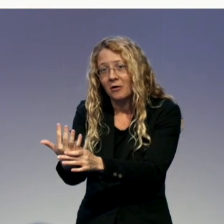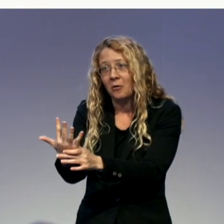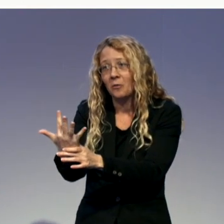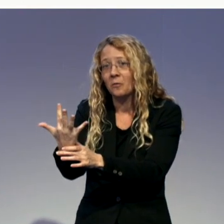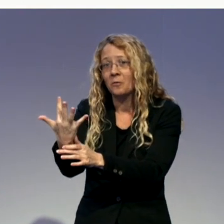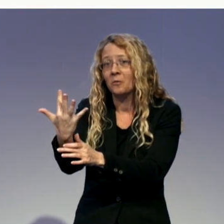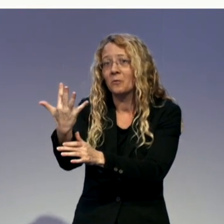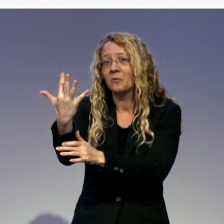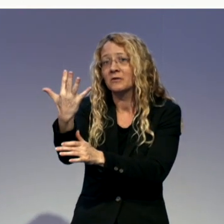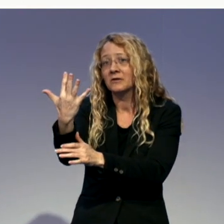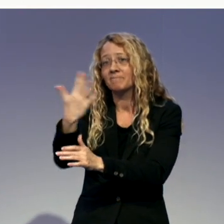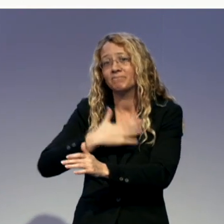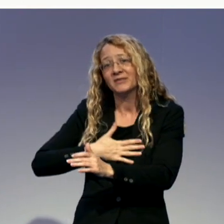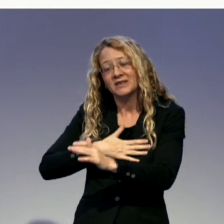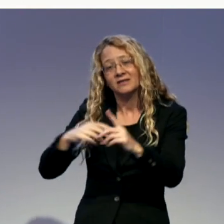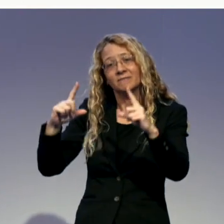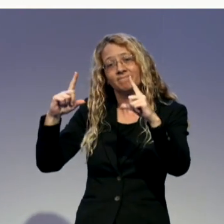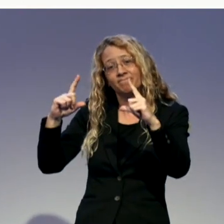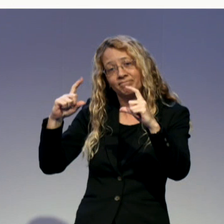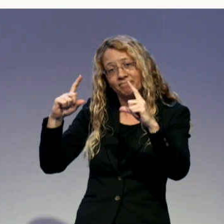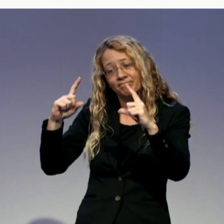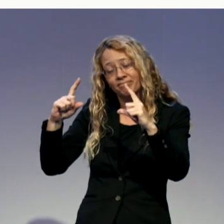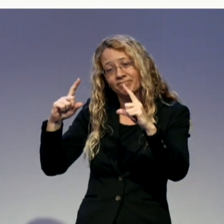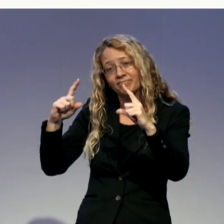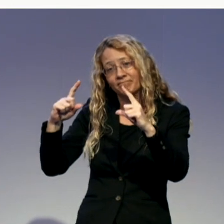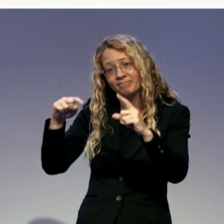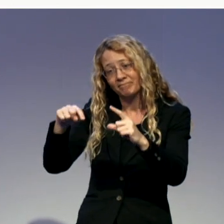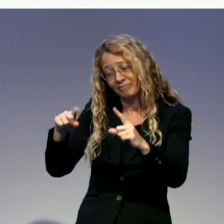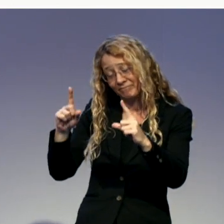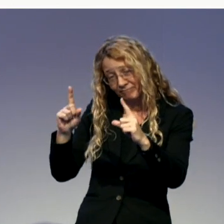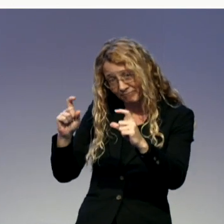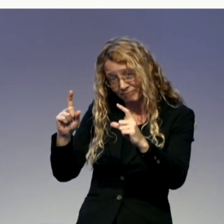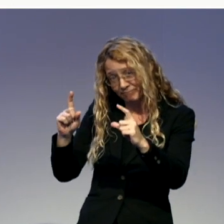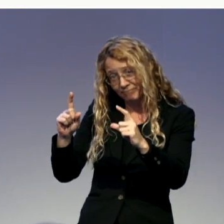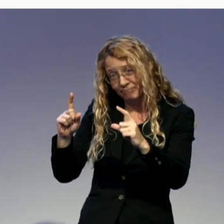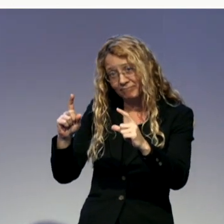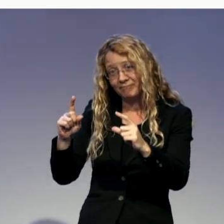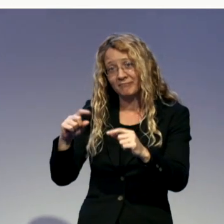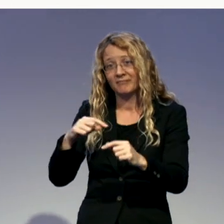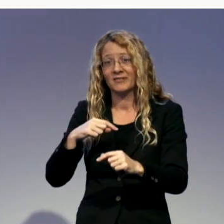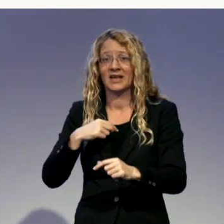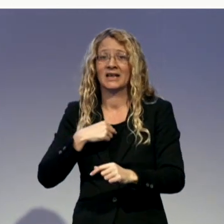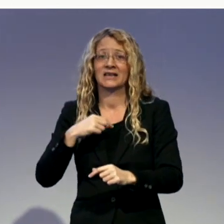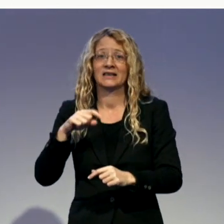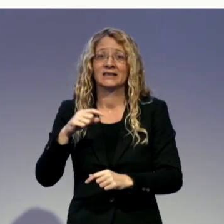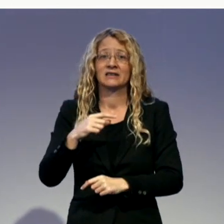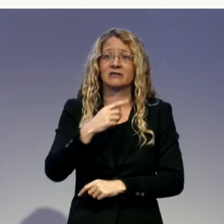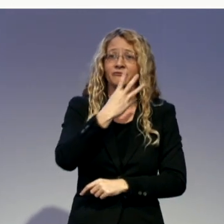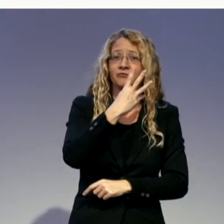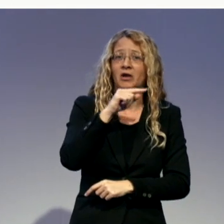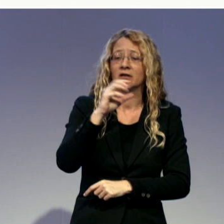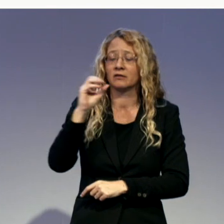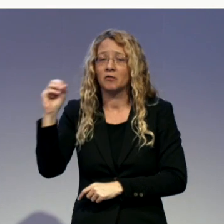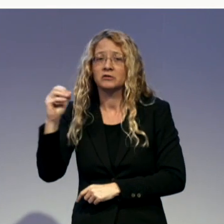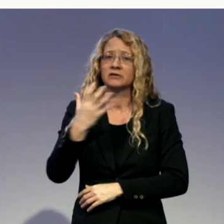Send it to Michael. We need 4,000 or 5,000 photos from a tree, from